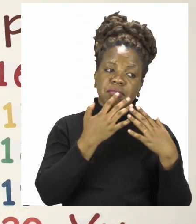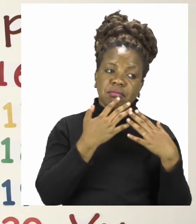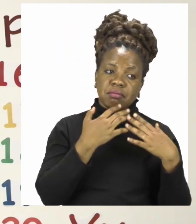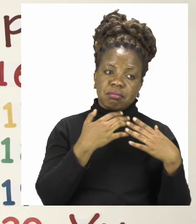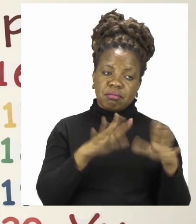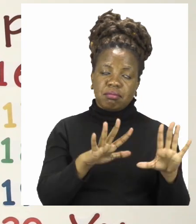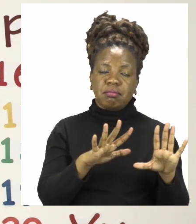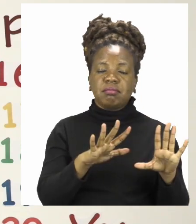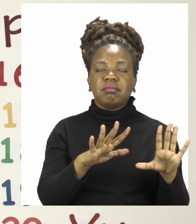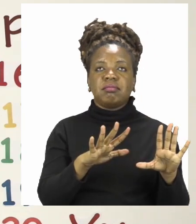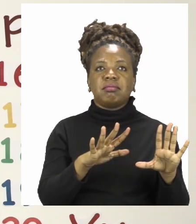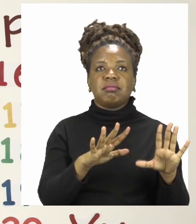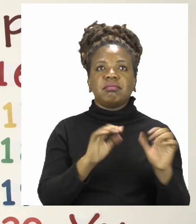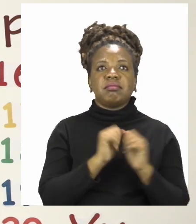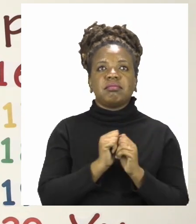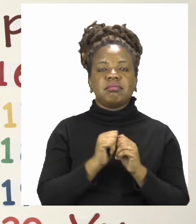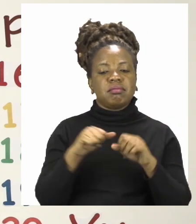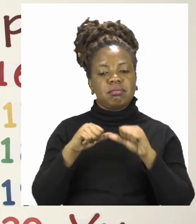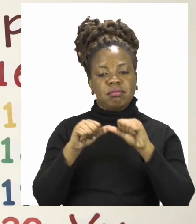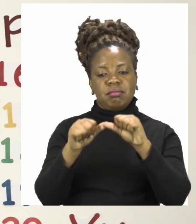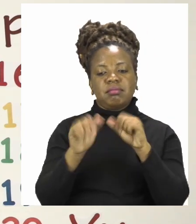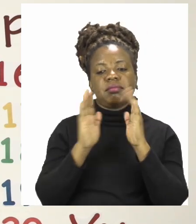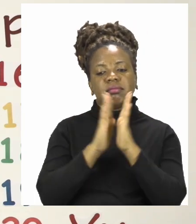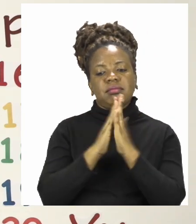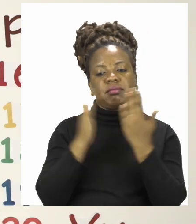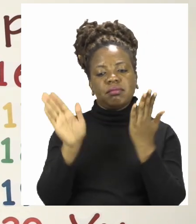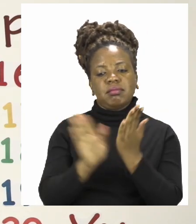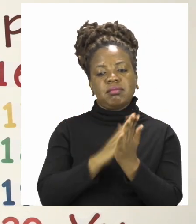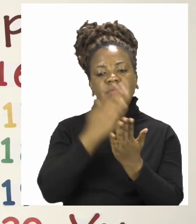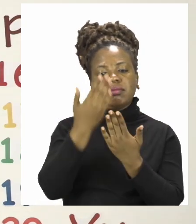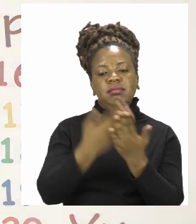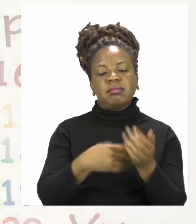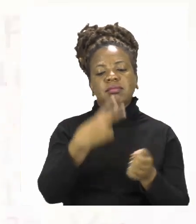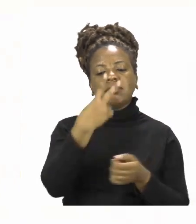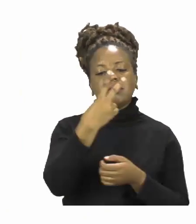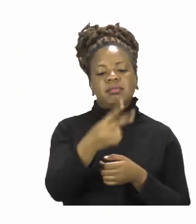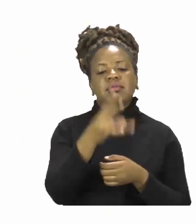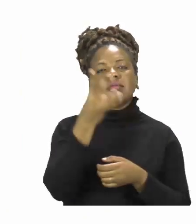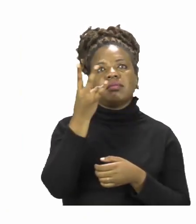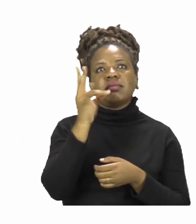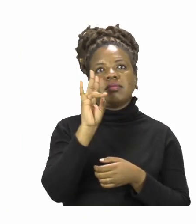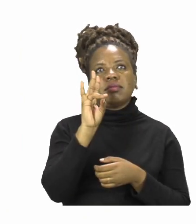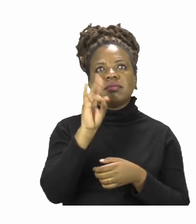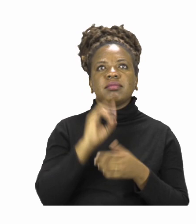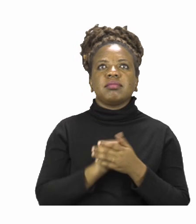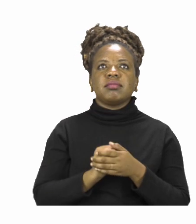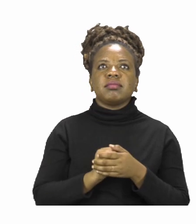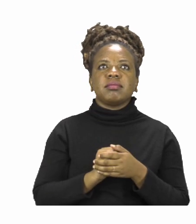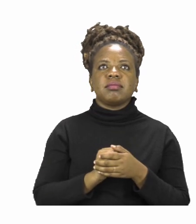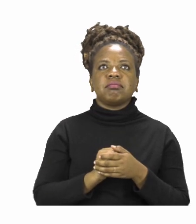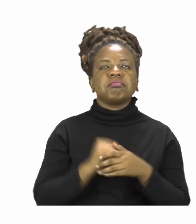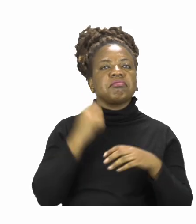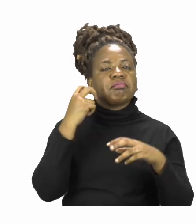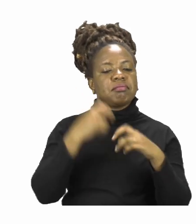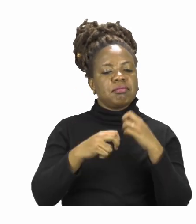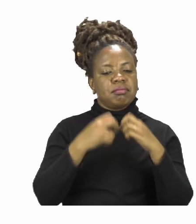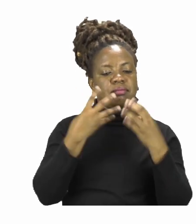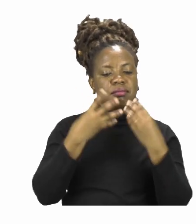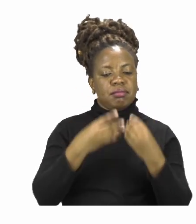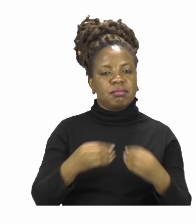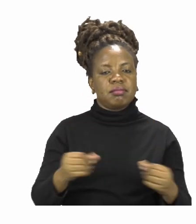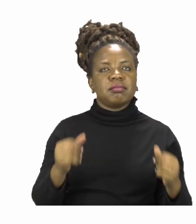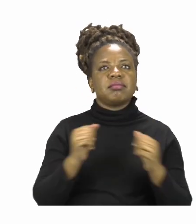please come with me to page 27. On page 27, we are going to be doing problem-solving